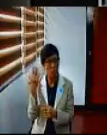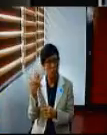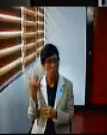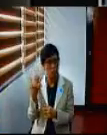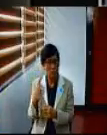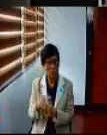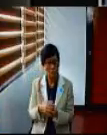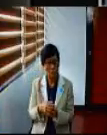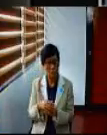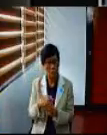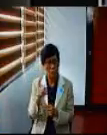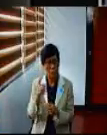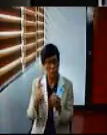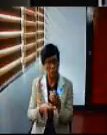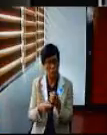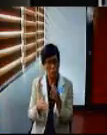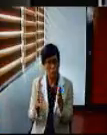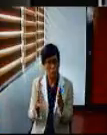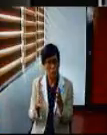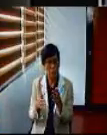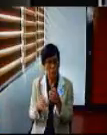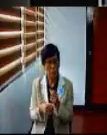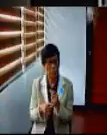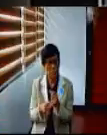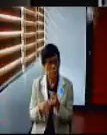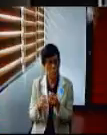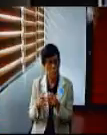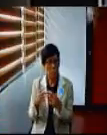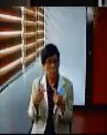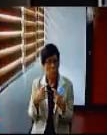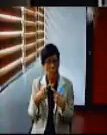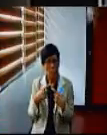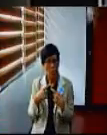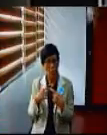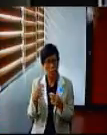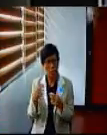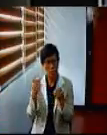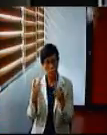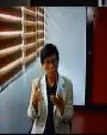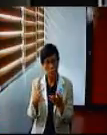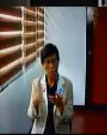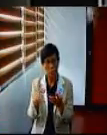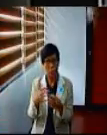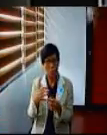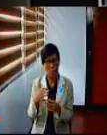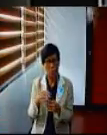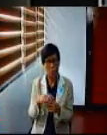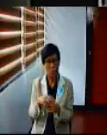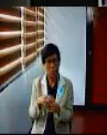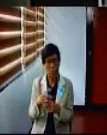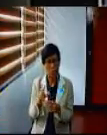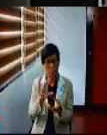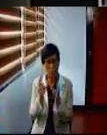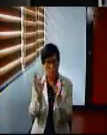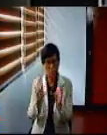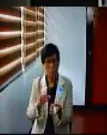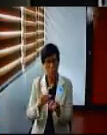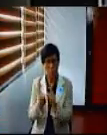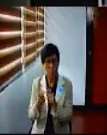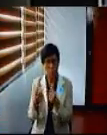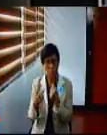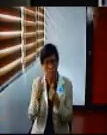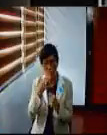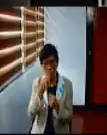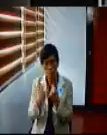of Agriculture indicate the impact of climate change on food security. But it also includes risks to